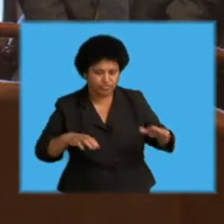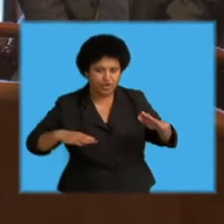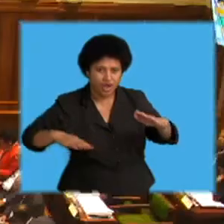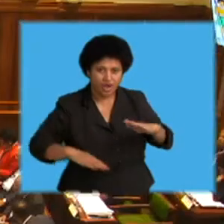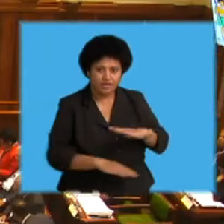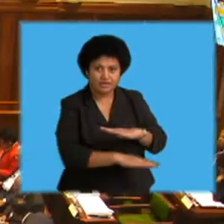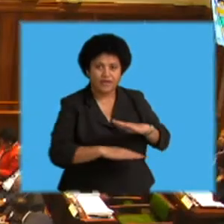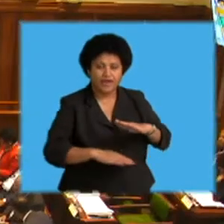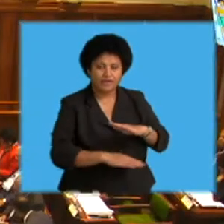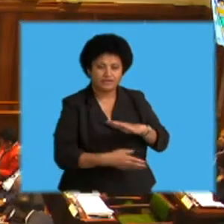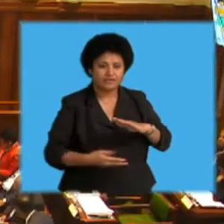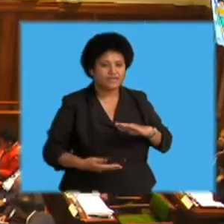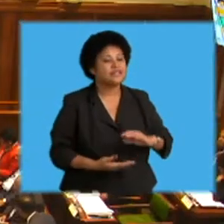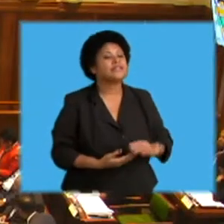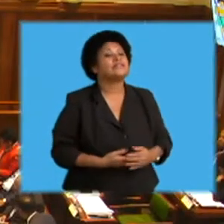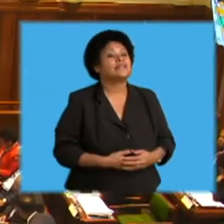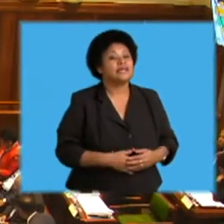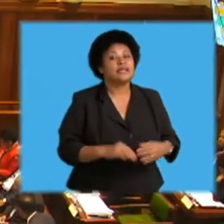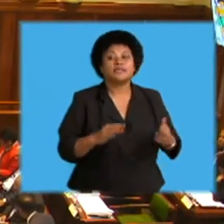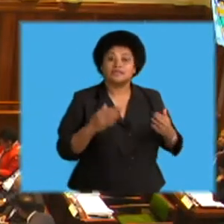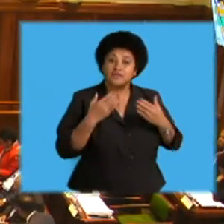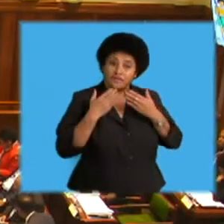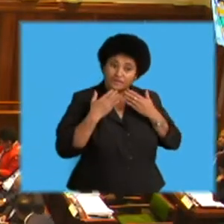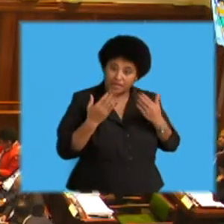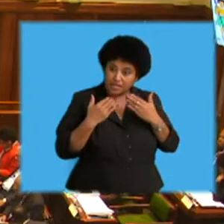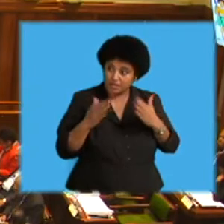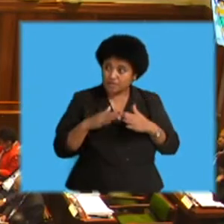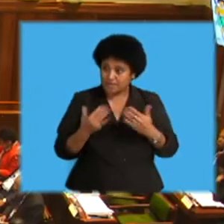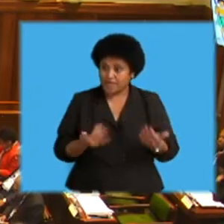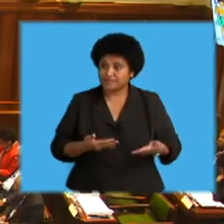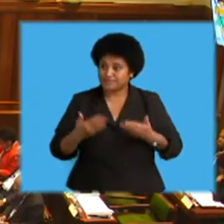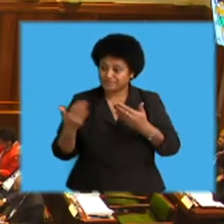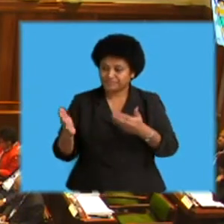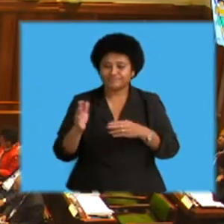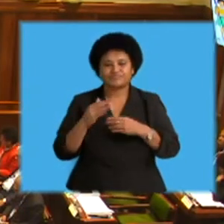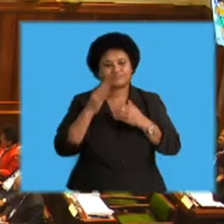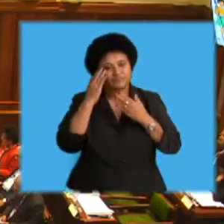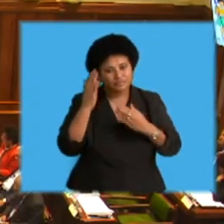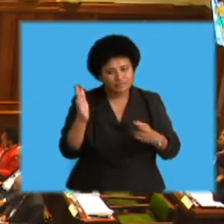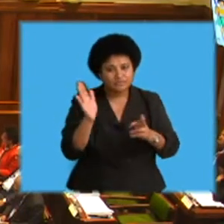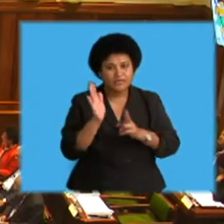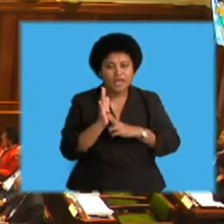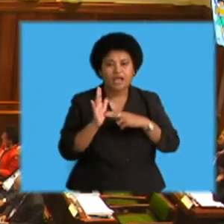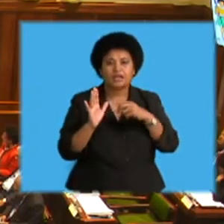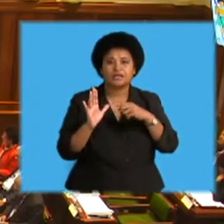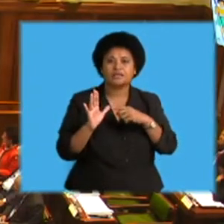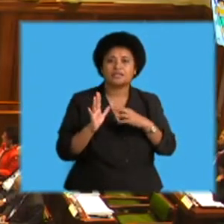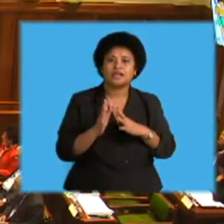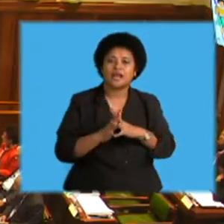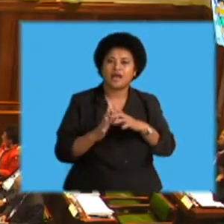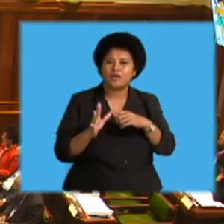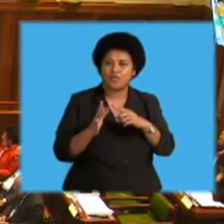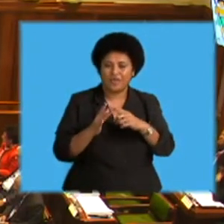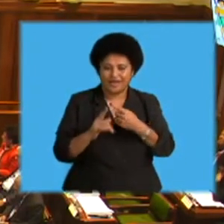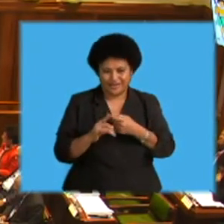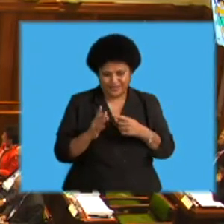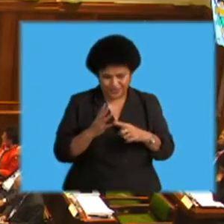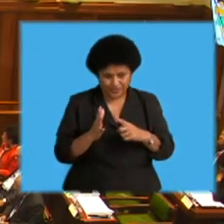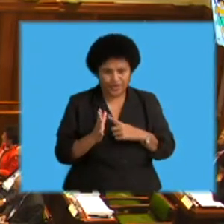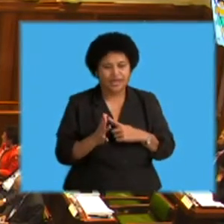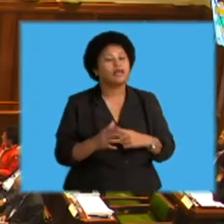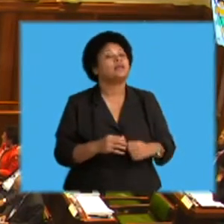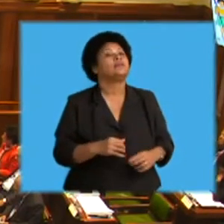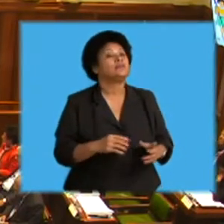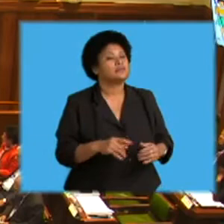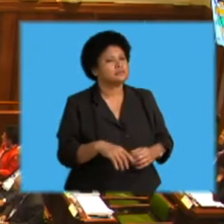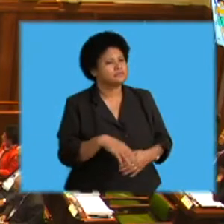Thank you. I give the floor to the Honourable Noikula. Madam Speaker, Mr. Melgard, the World Bank representative who